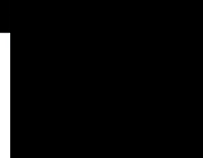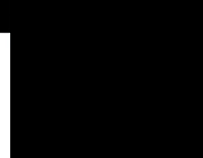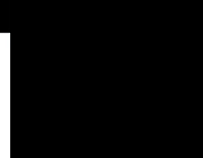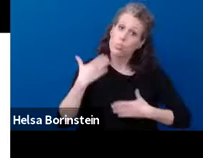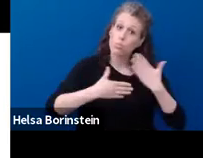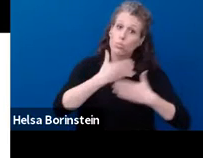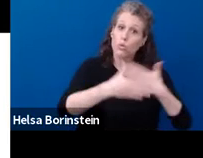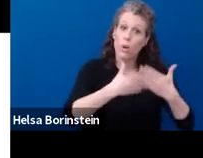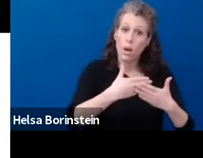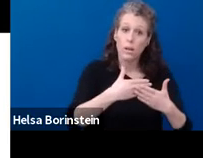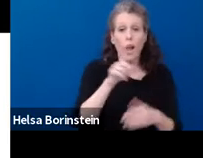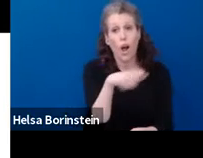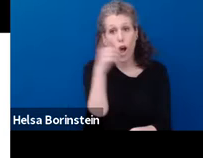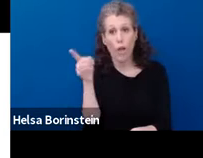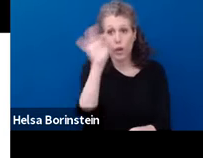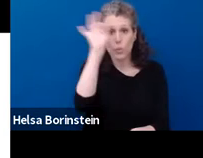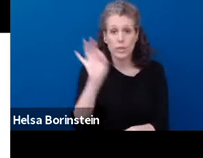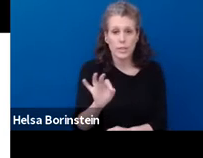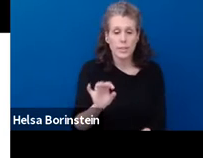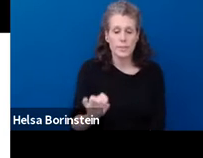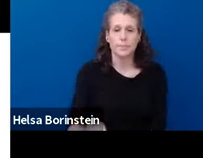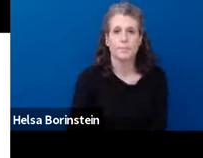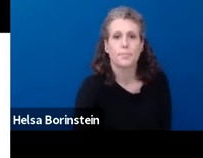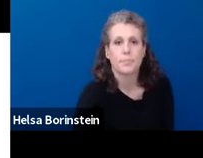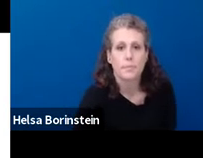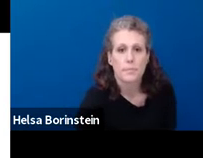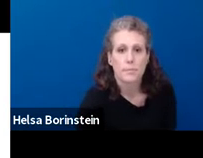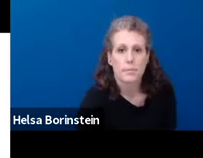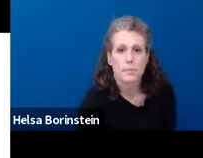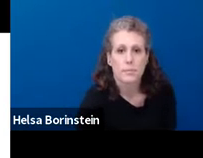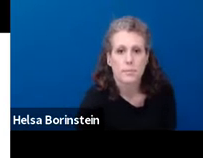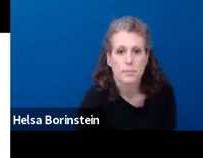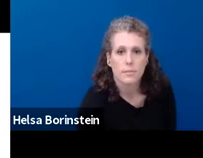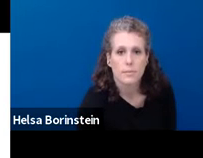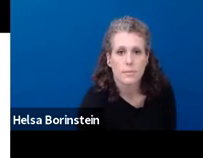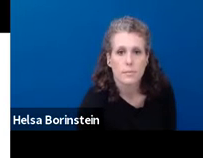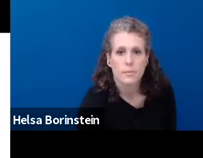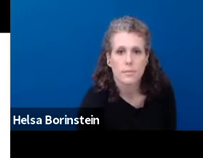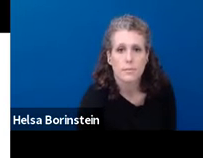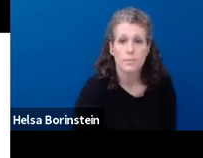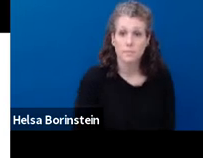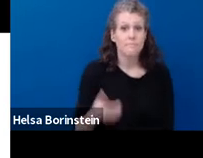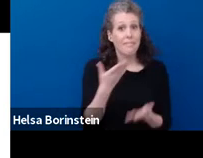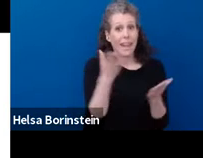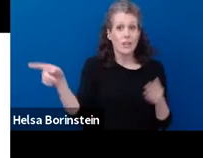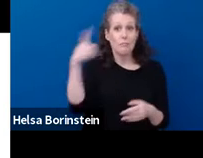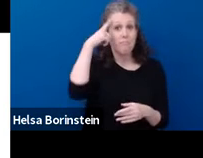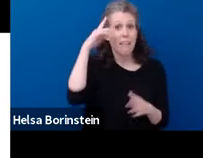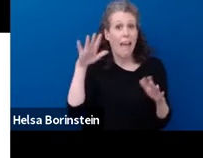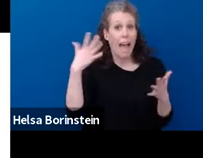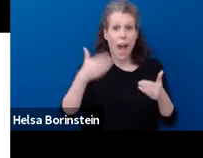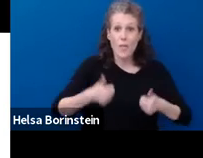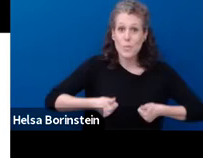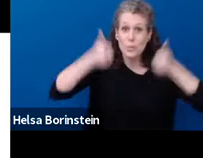another question. Yeah, unless there is anyone else who would like to improve this situation. We have found out that